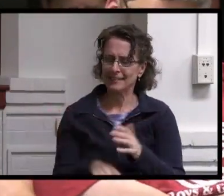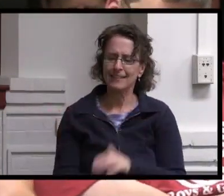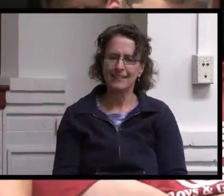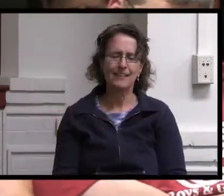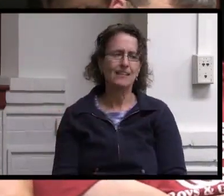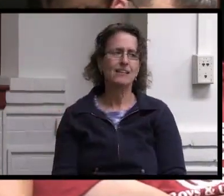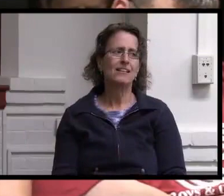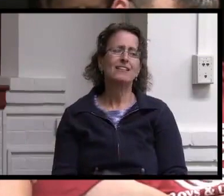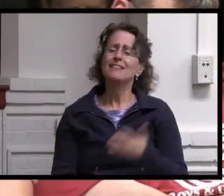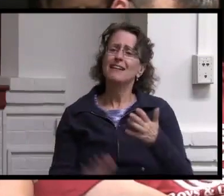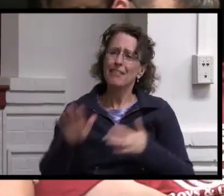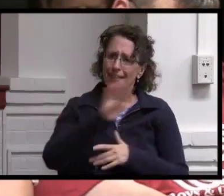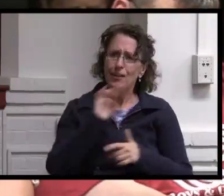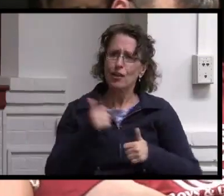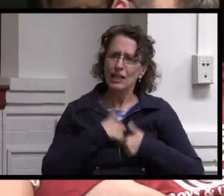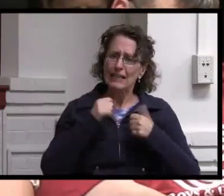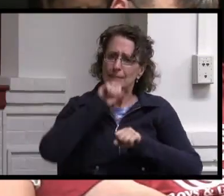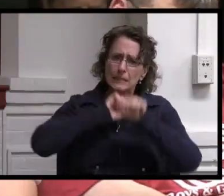it's hard enough already.